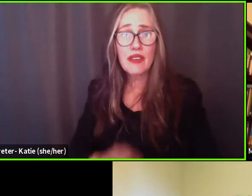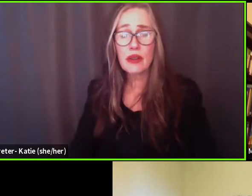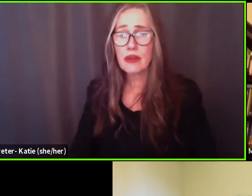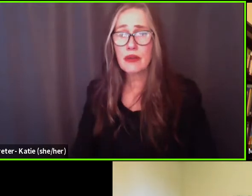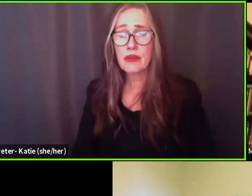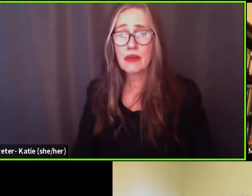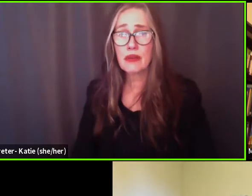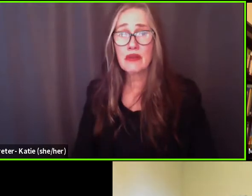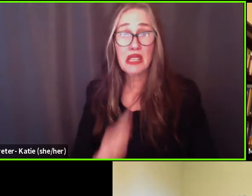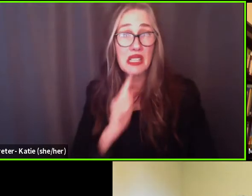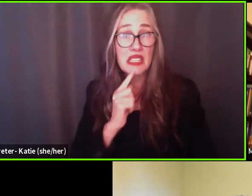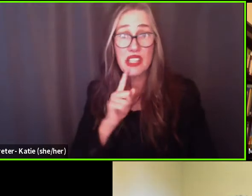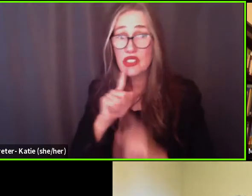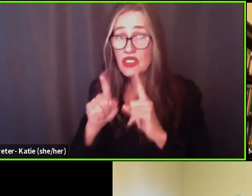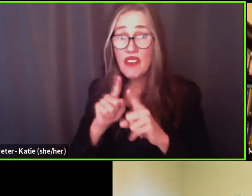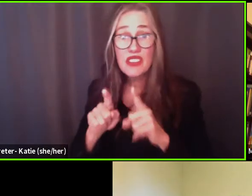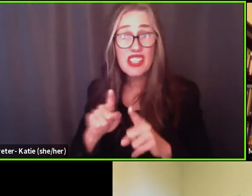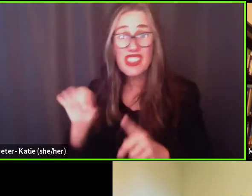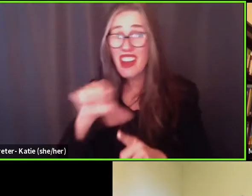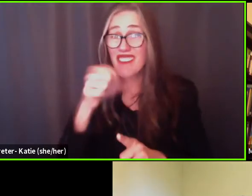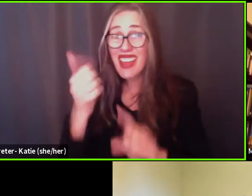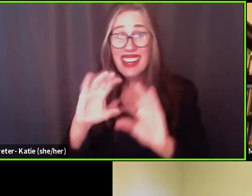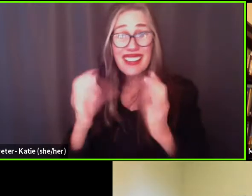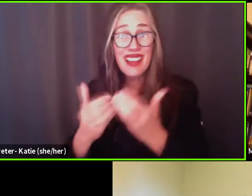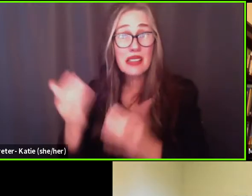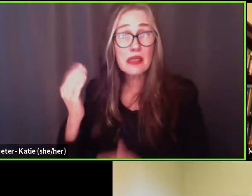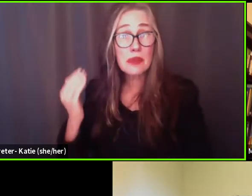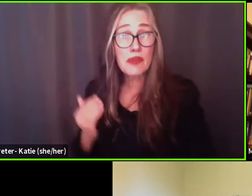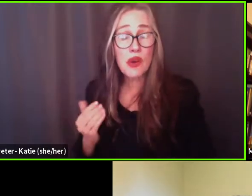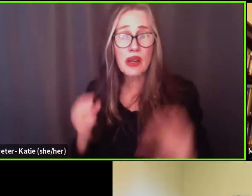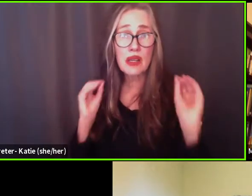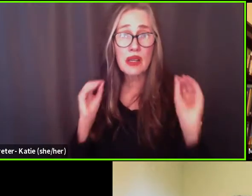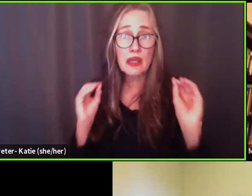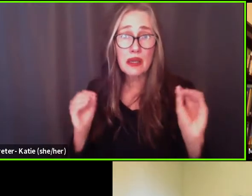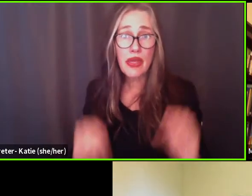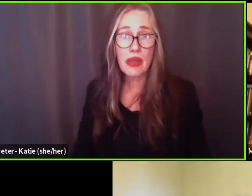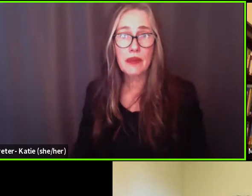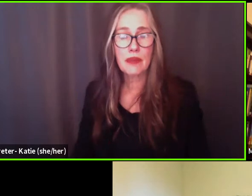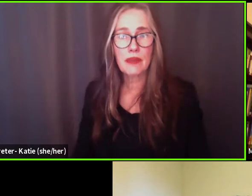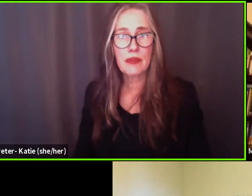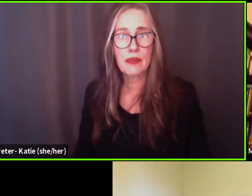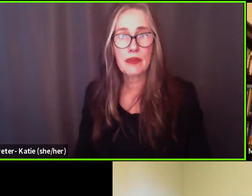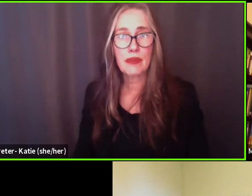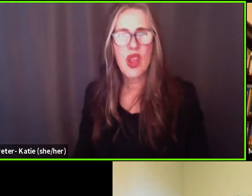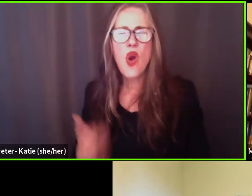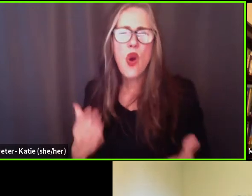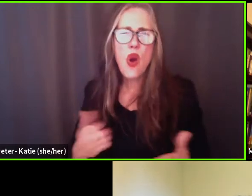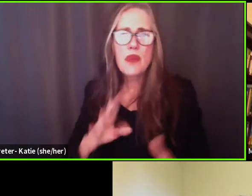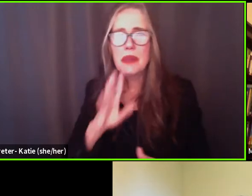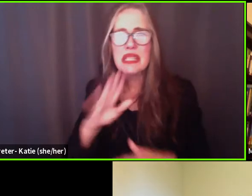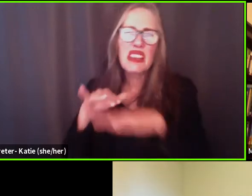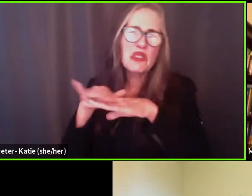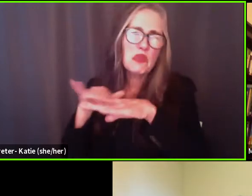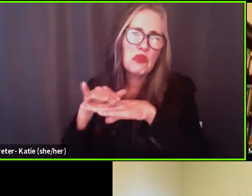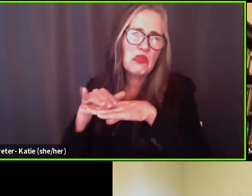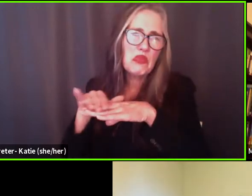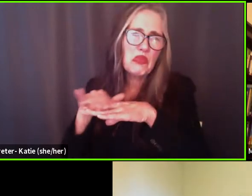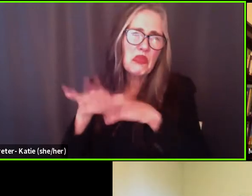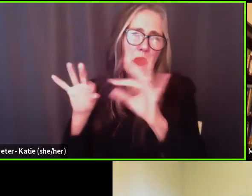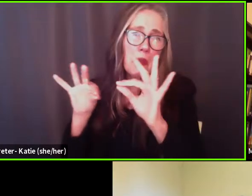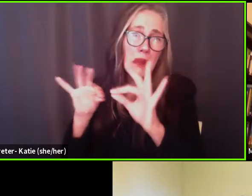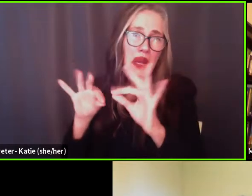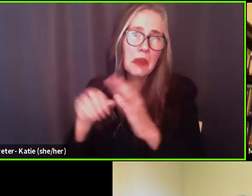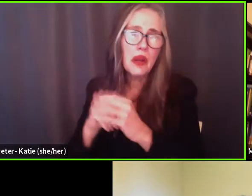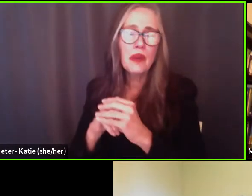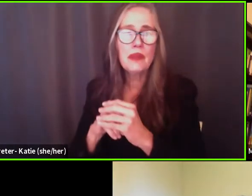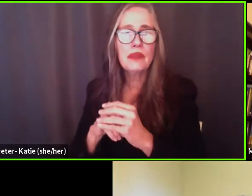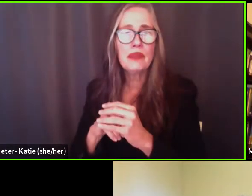conversation about in class those that had had a have had a very minimal discussion that positions eugenics